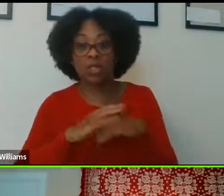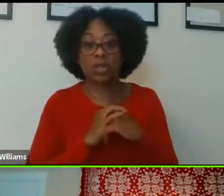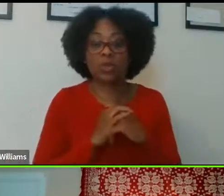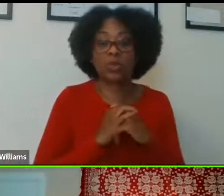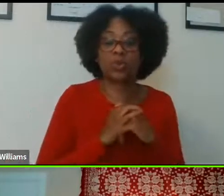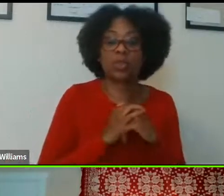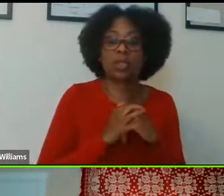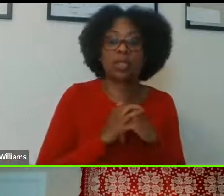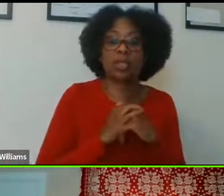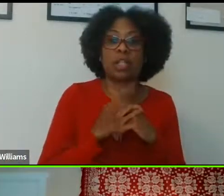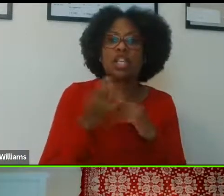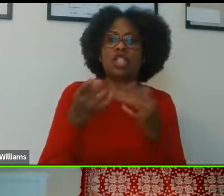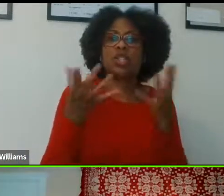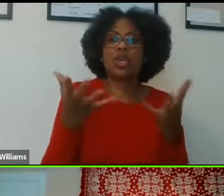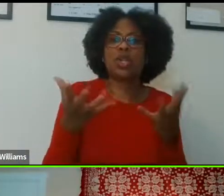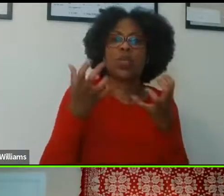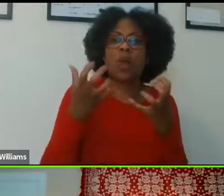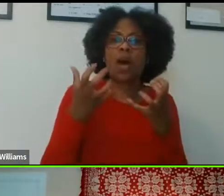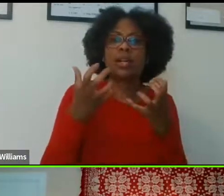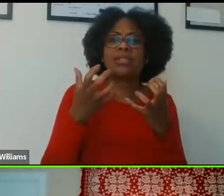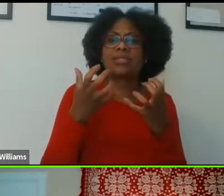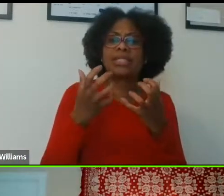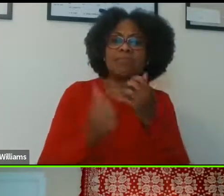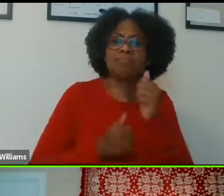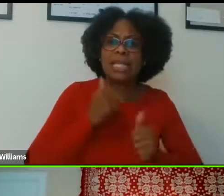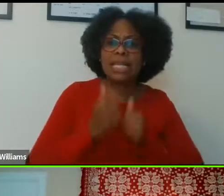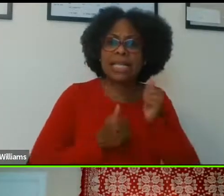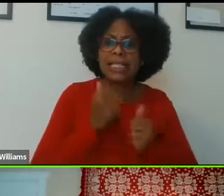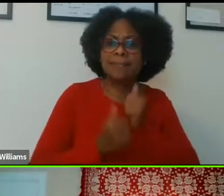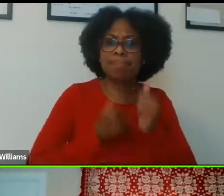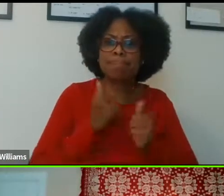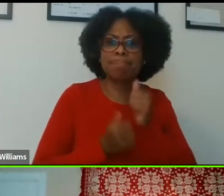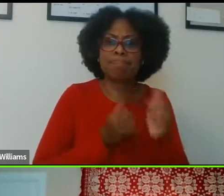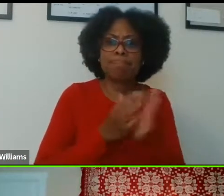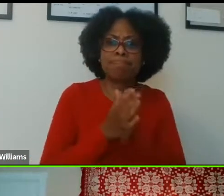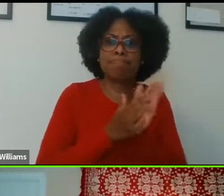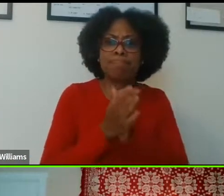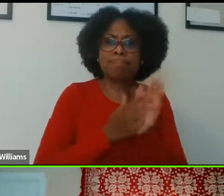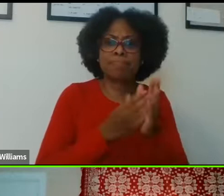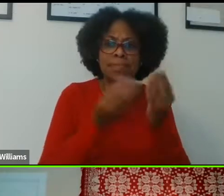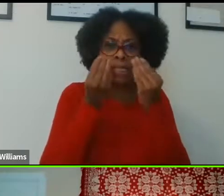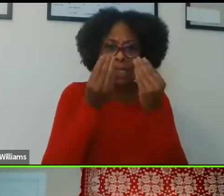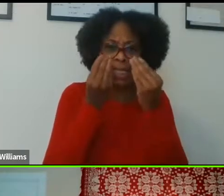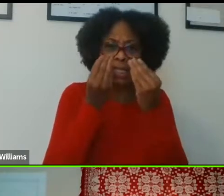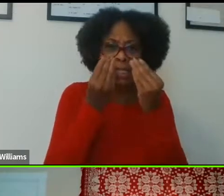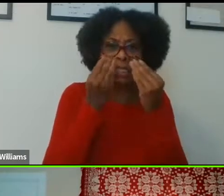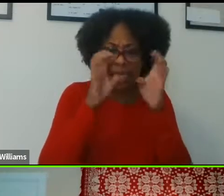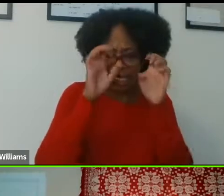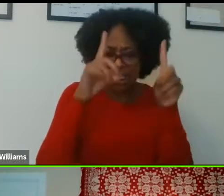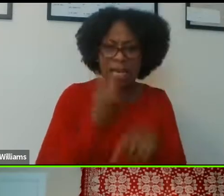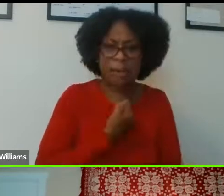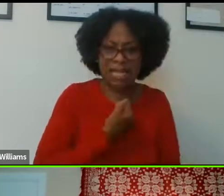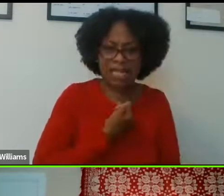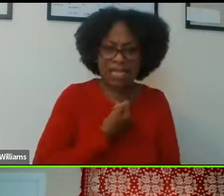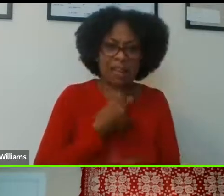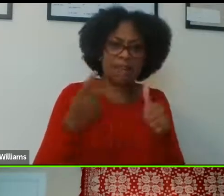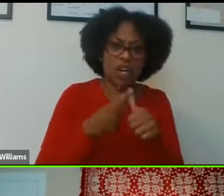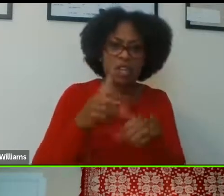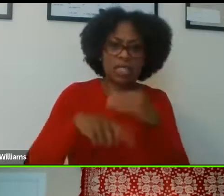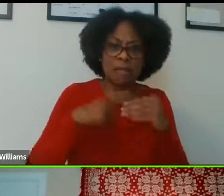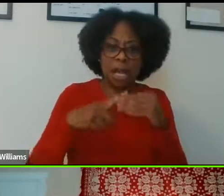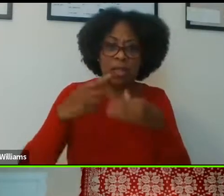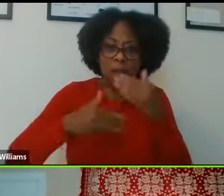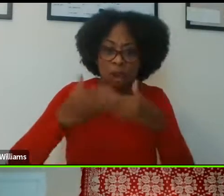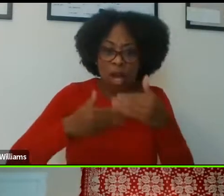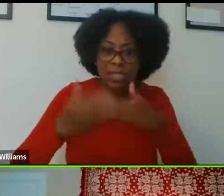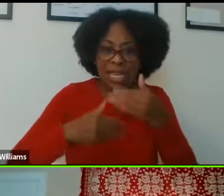So you want to be as proactive as you can be. Get yourself educated about the process, how the decision is going